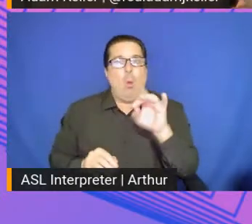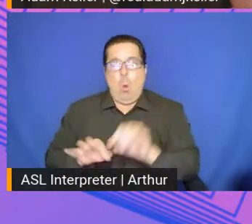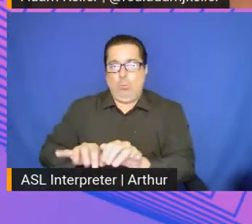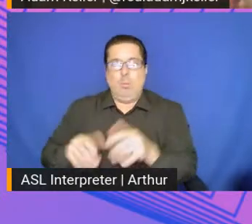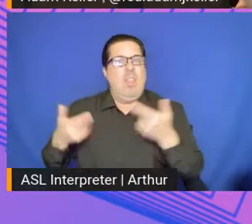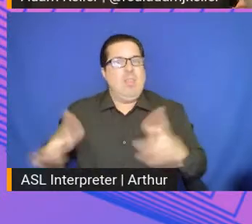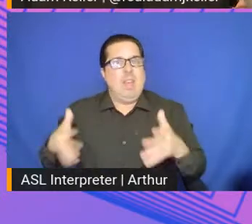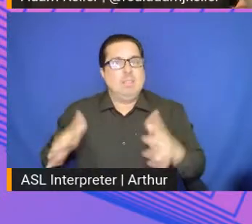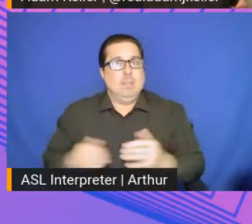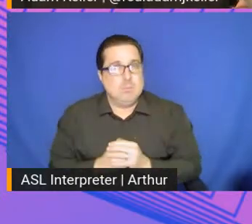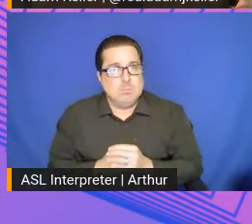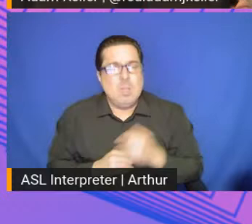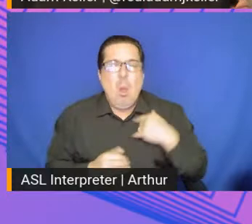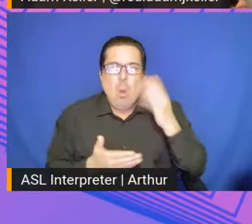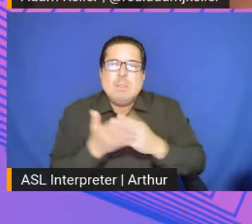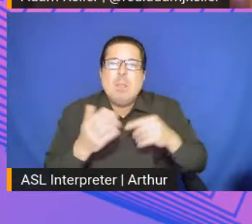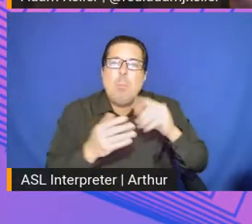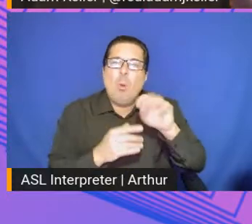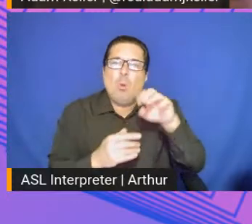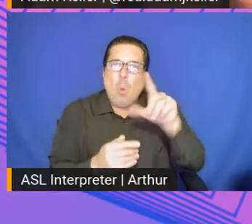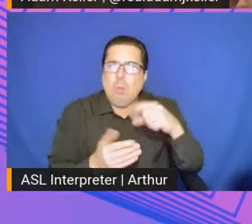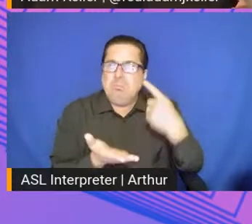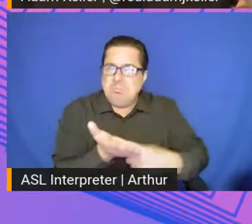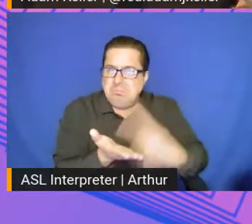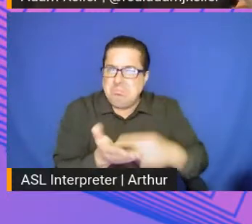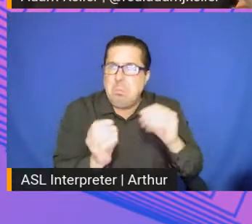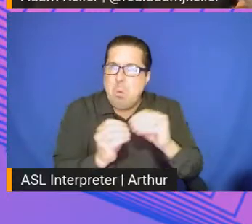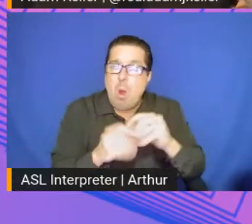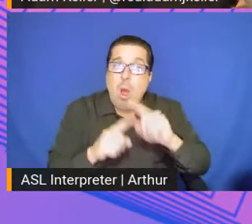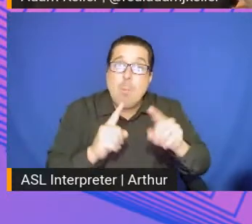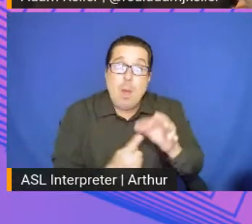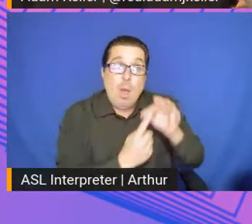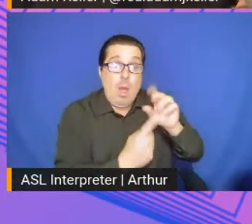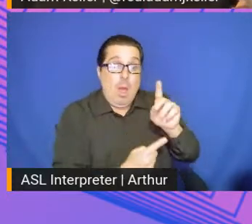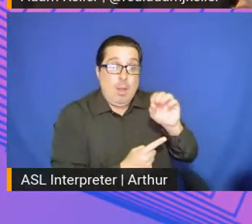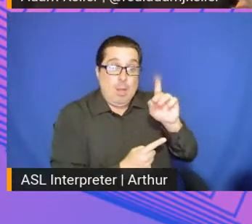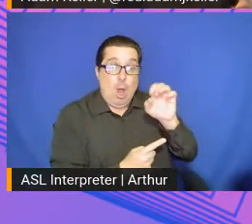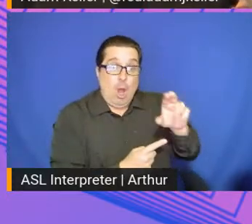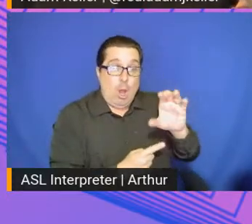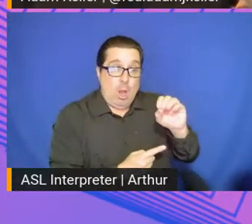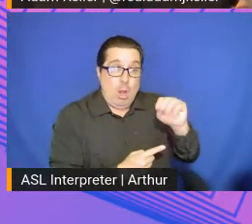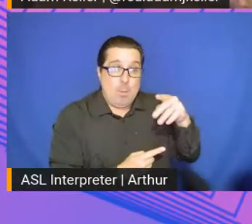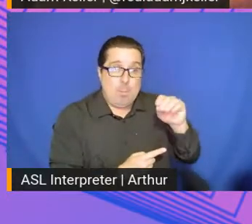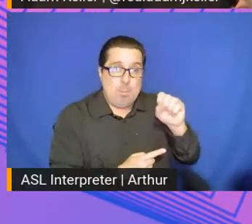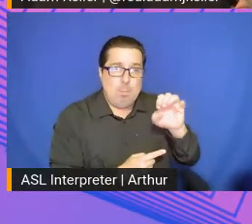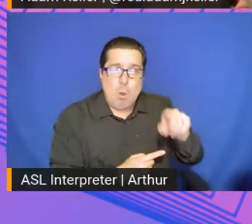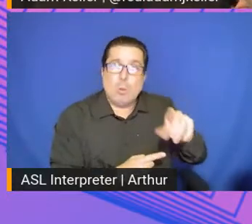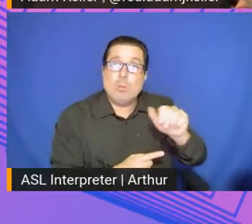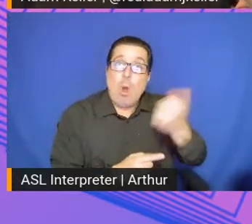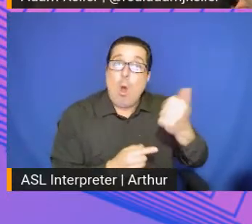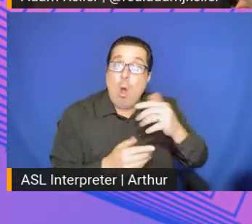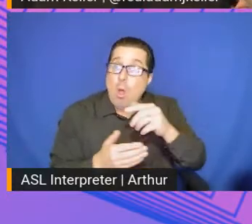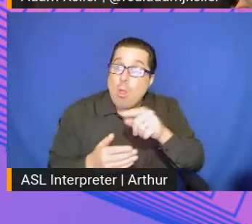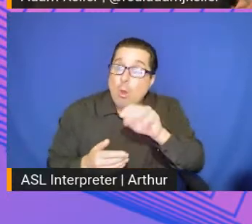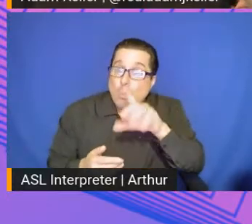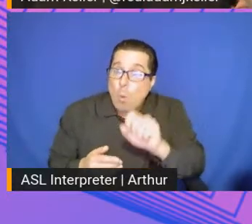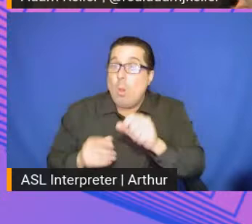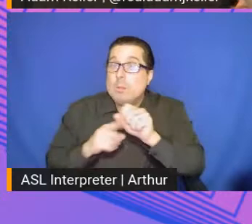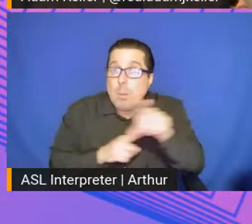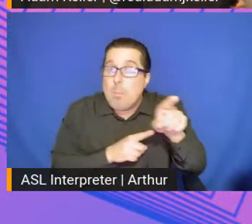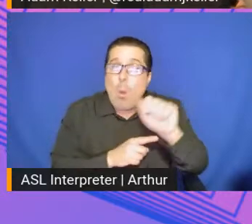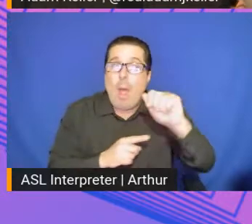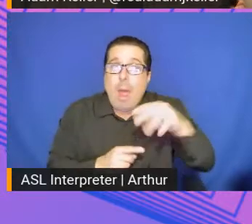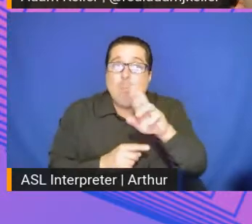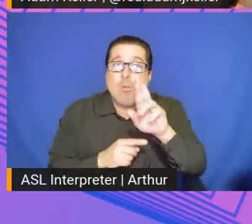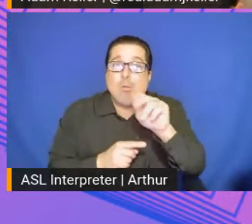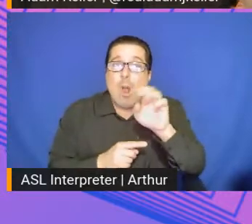we'll talk about some of the tools in just a bit, but with the exception of Docker Compose, all of those tools can deploy App Runner services as